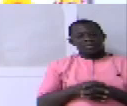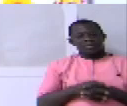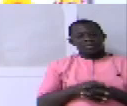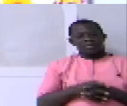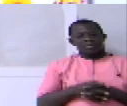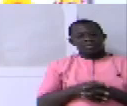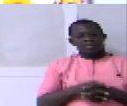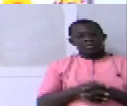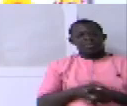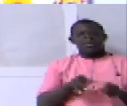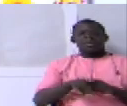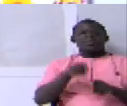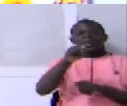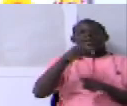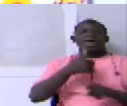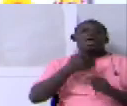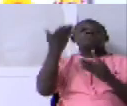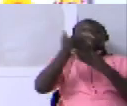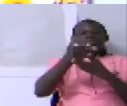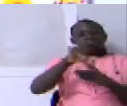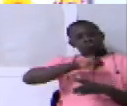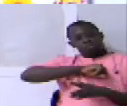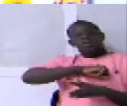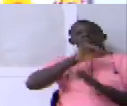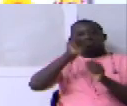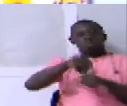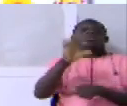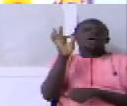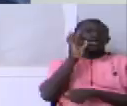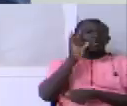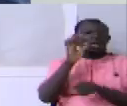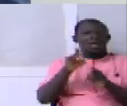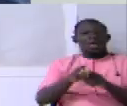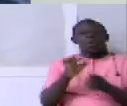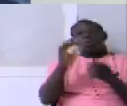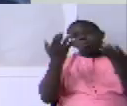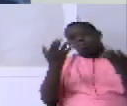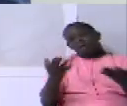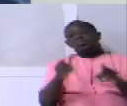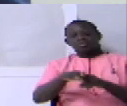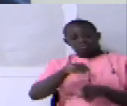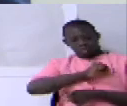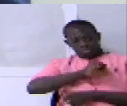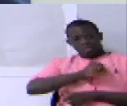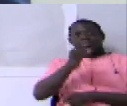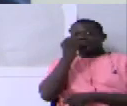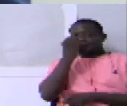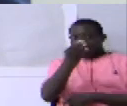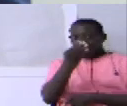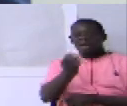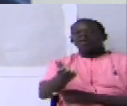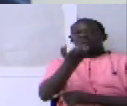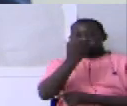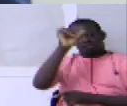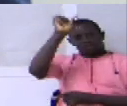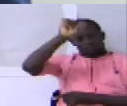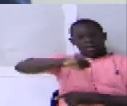That one I believe they can answer that one. Well, better. they said because the food was bad. It's only